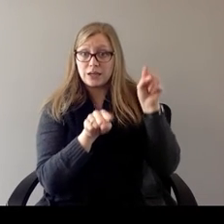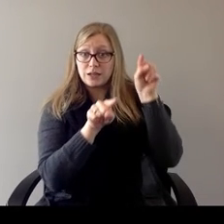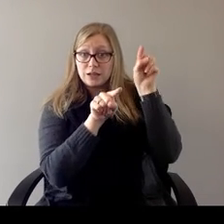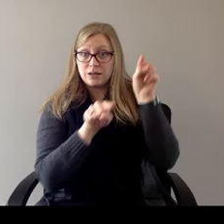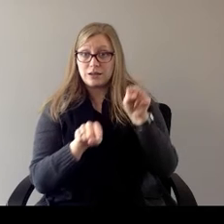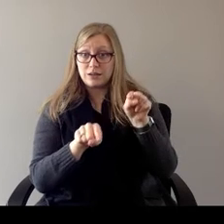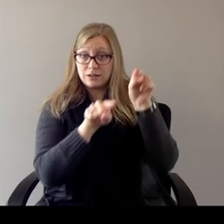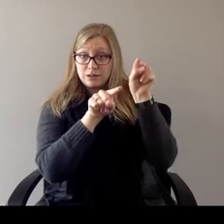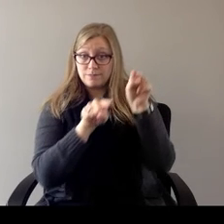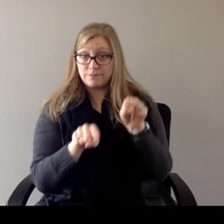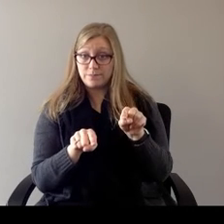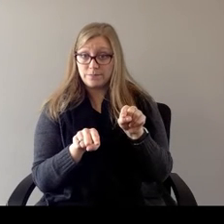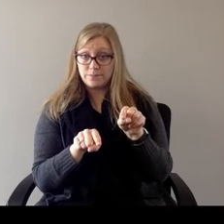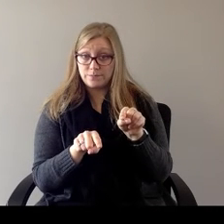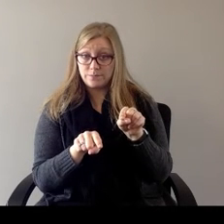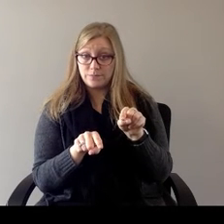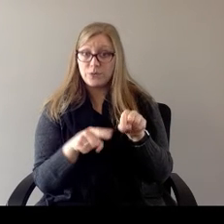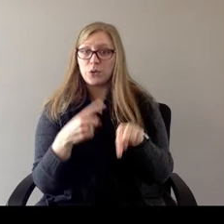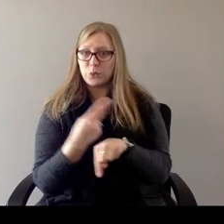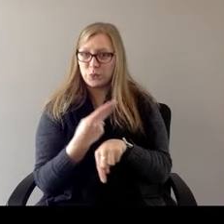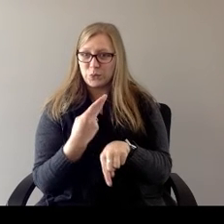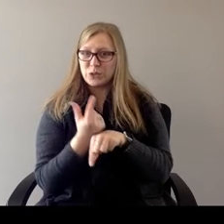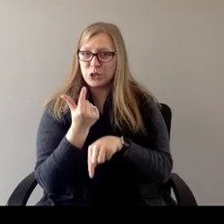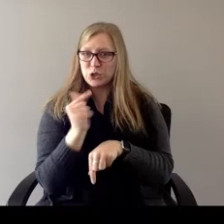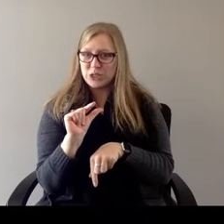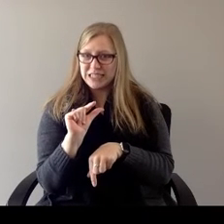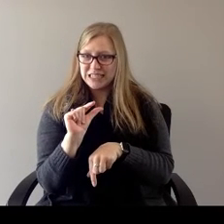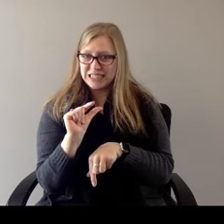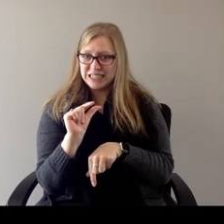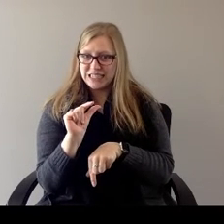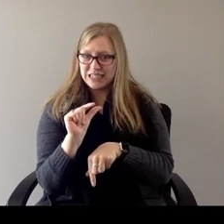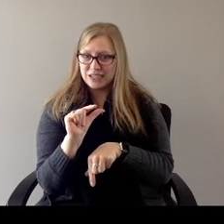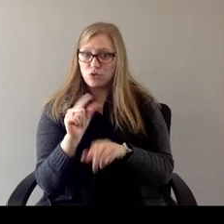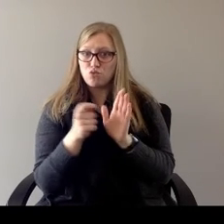with that. We'll use the green pen, and we'll say YZ